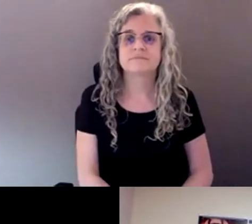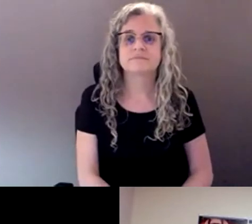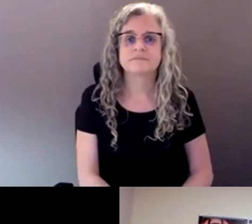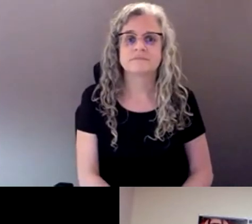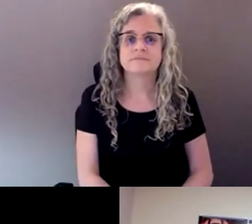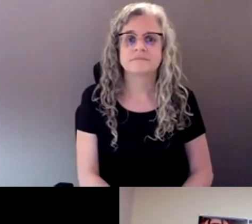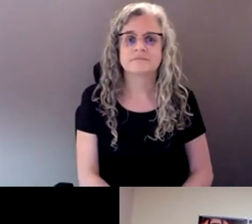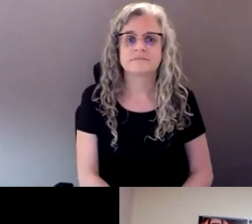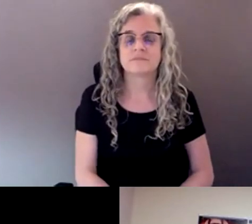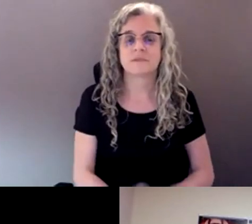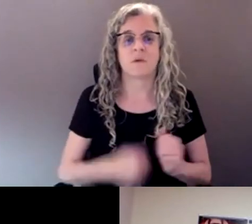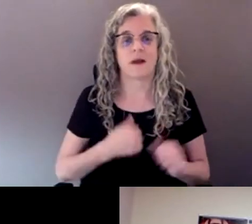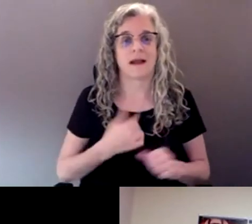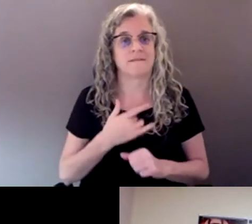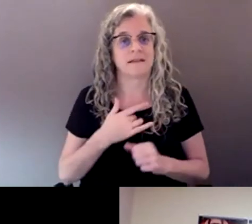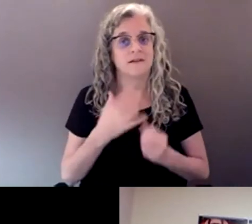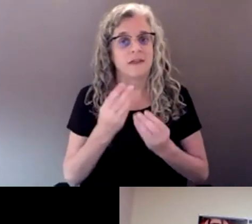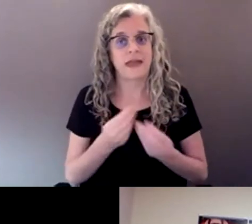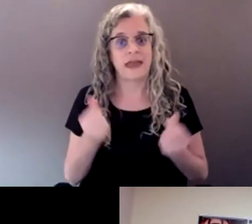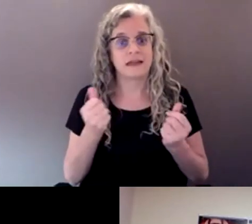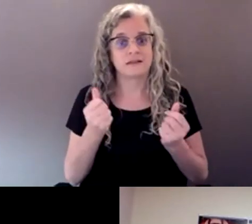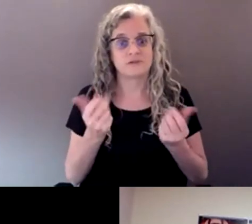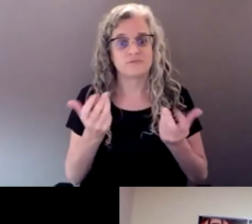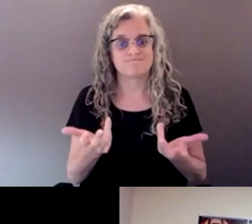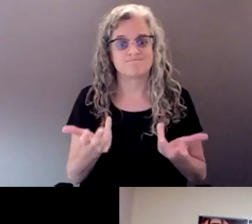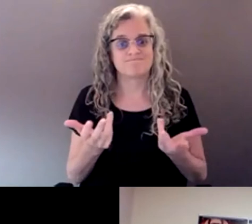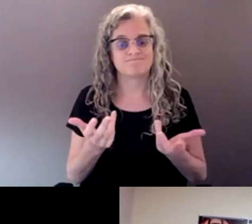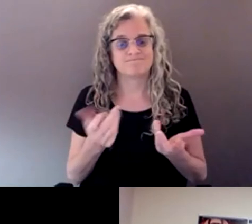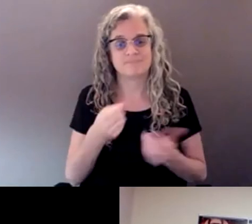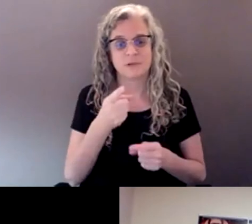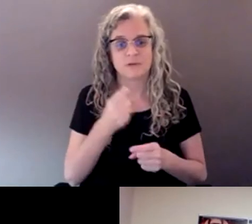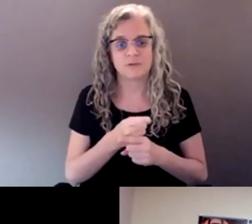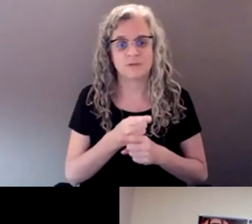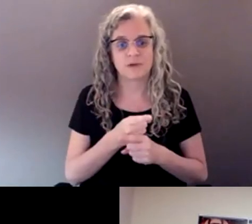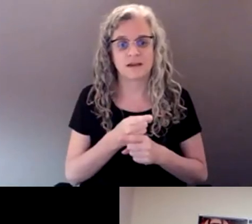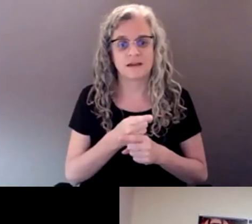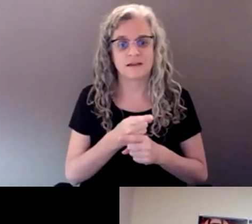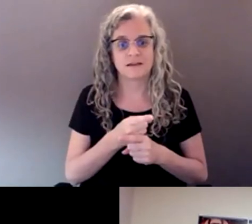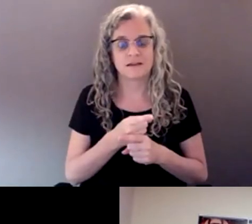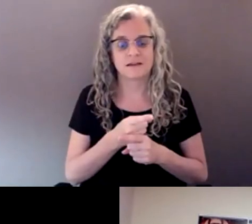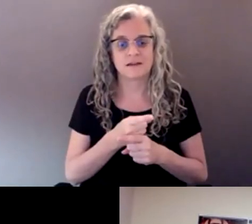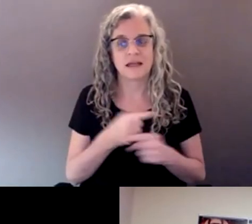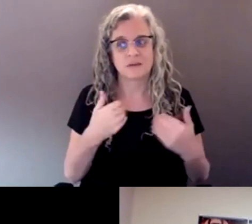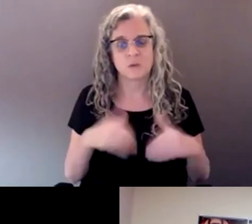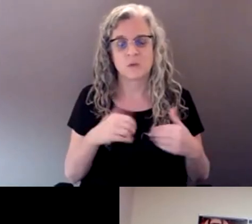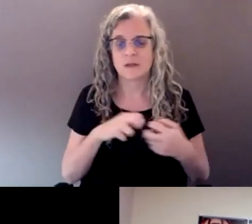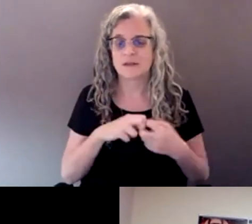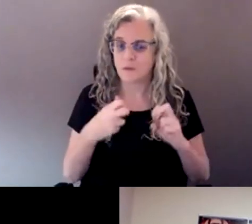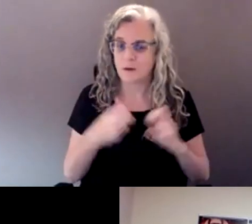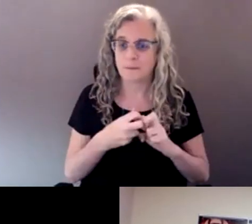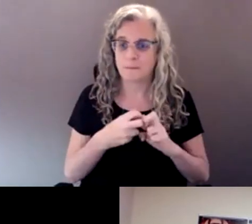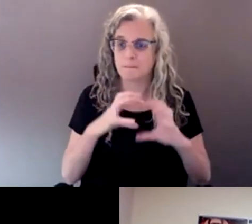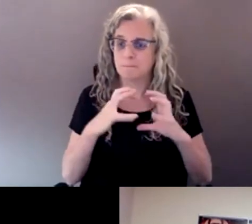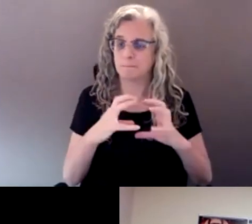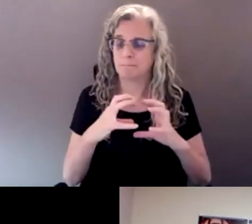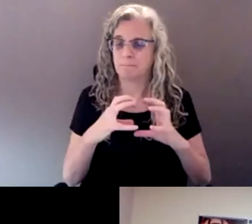the antidote, you're right, it's a problem. We don't know the future,